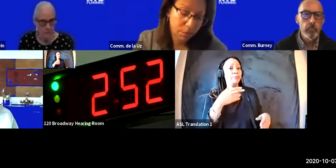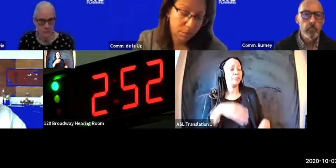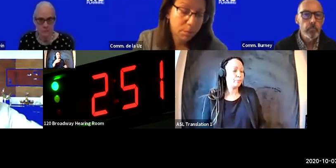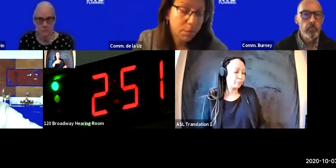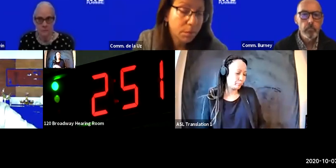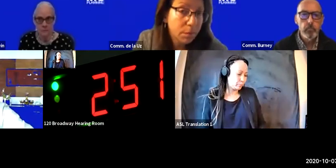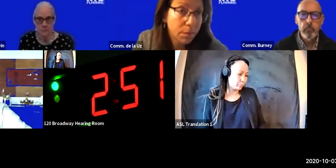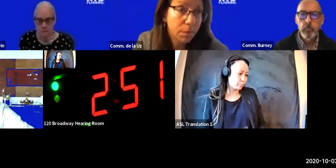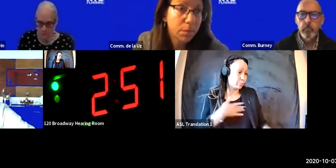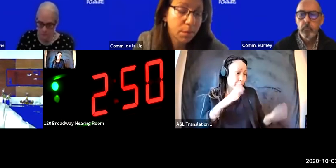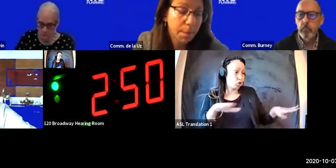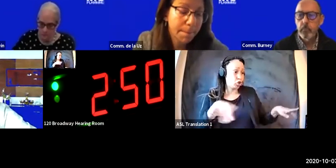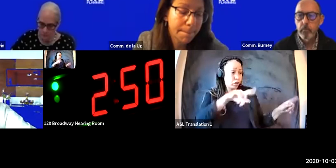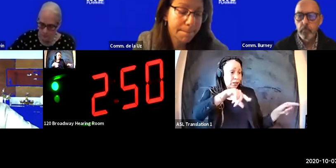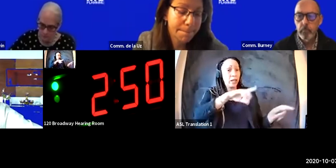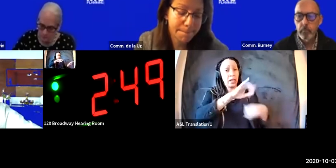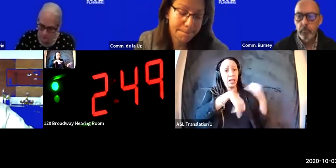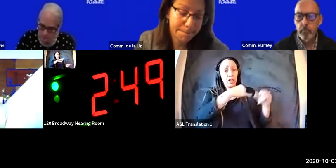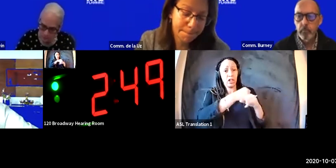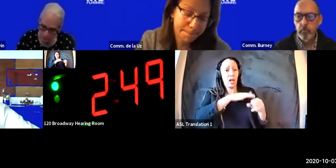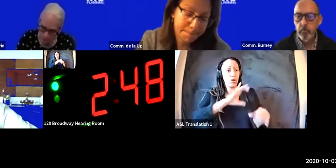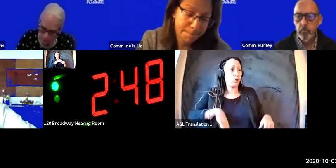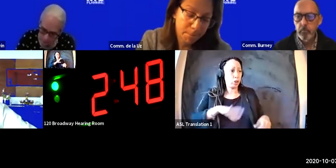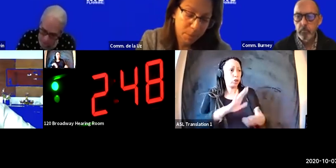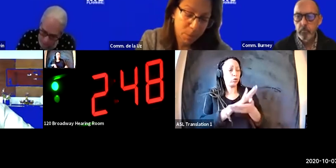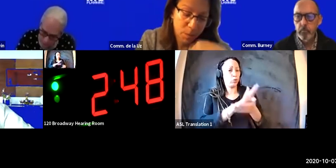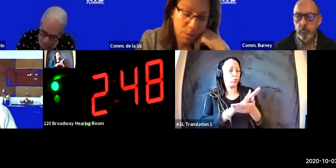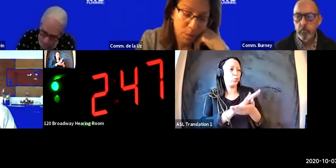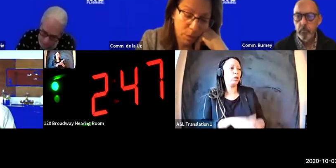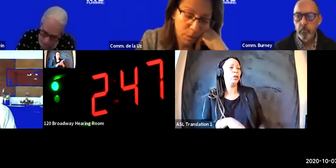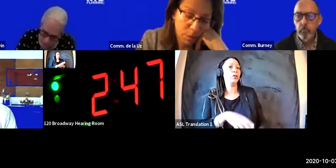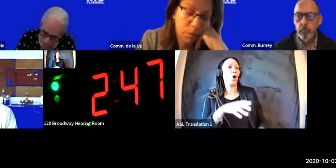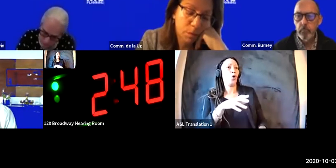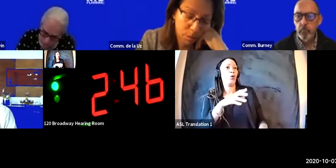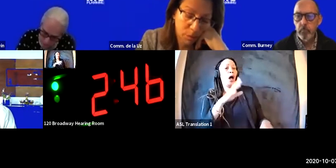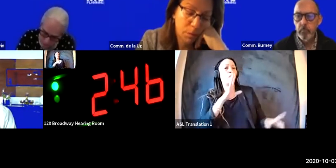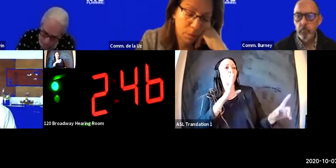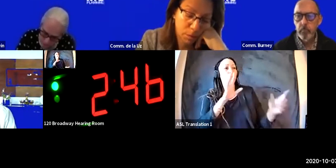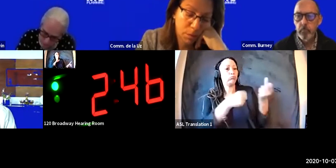the International Christian School, so I'll speak on behalf as a parent. In the Zoom.